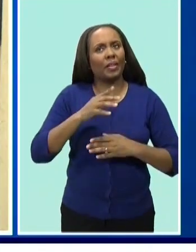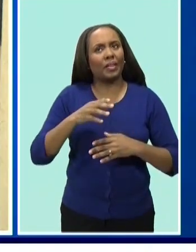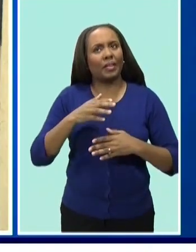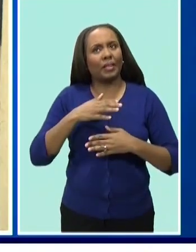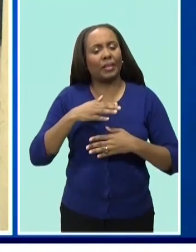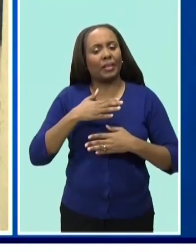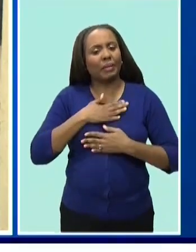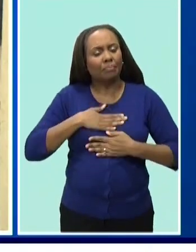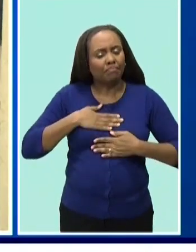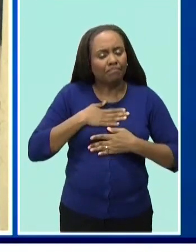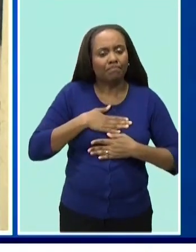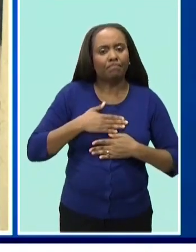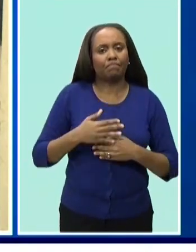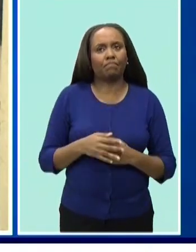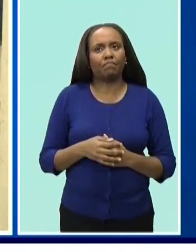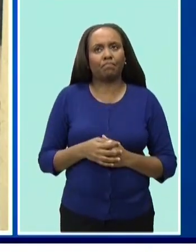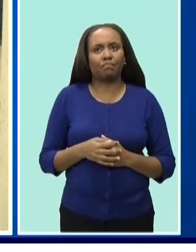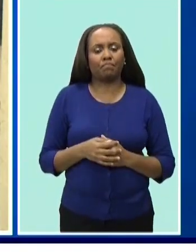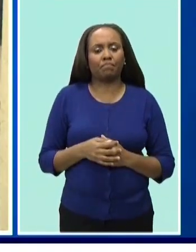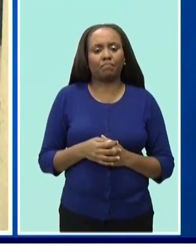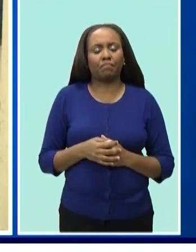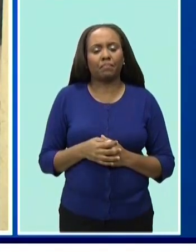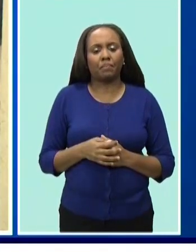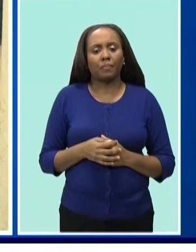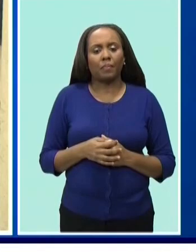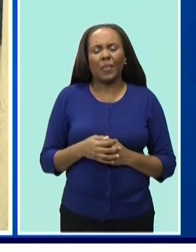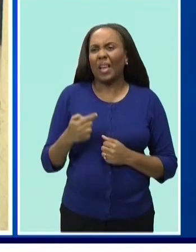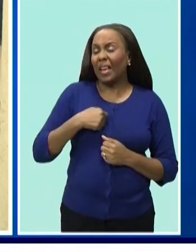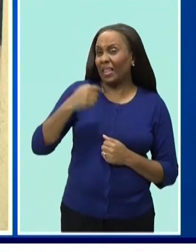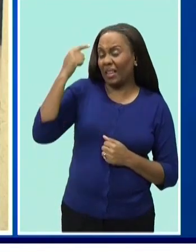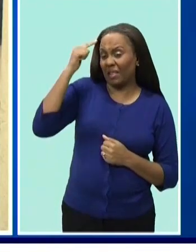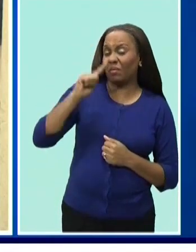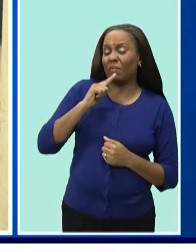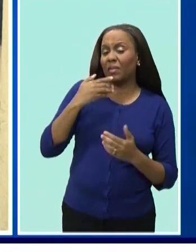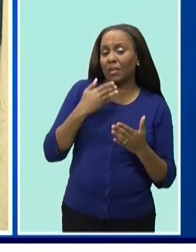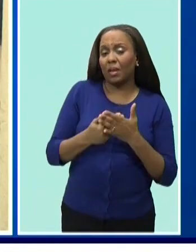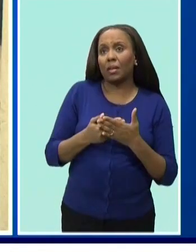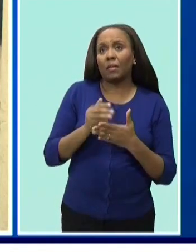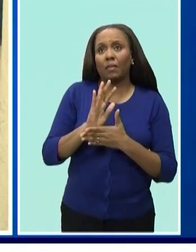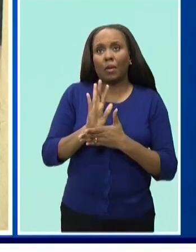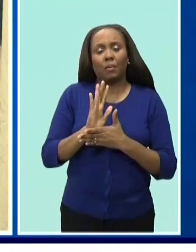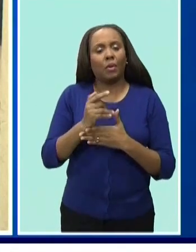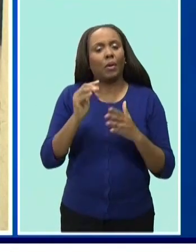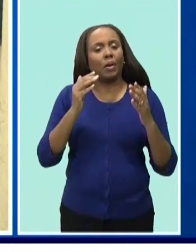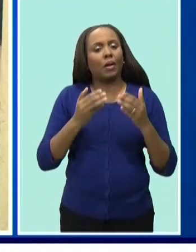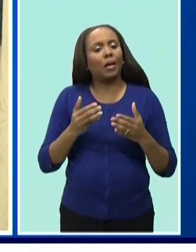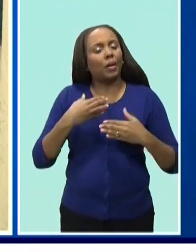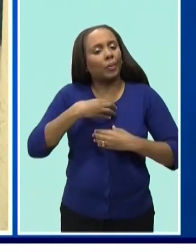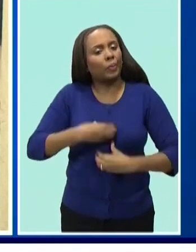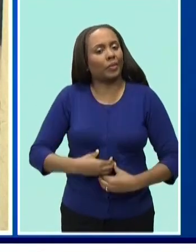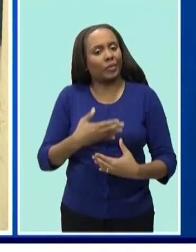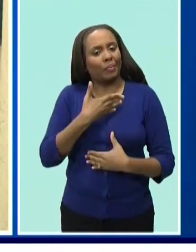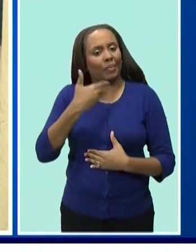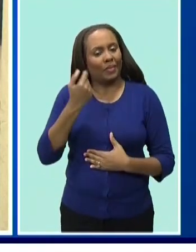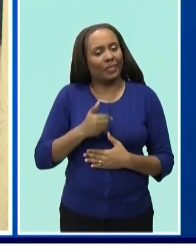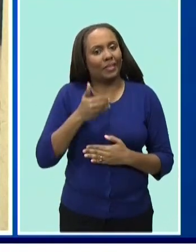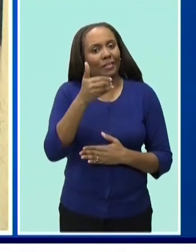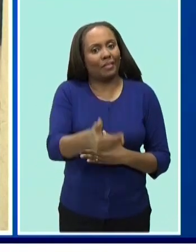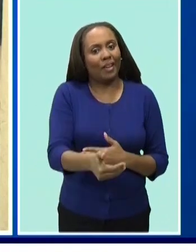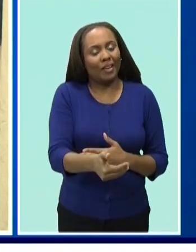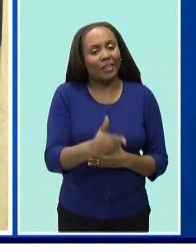think, you know, it's been a really good film, and I wish them all the best for the next